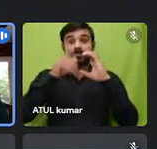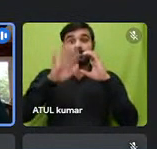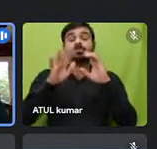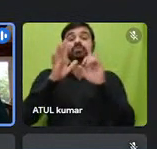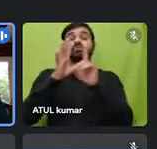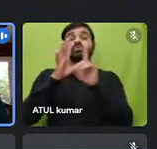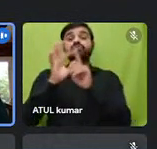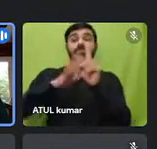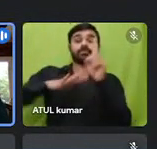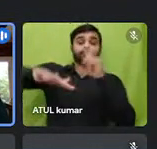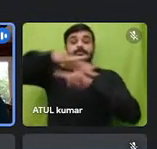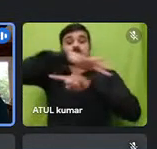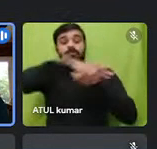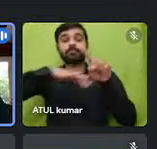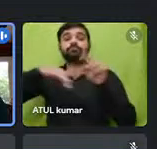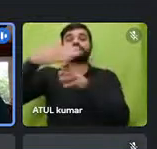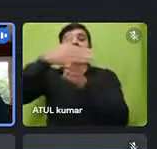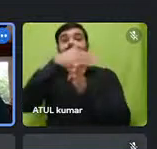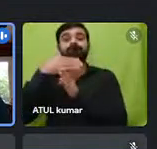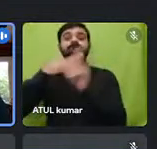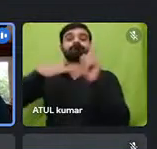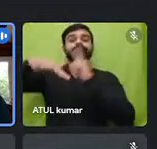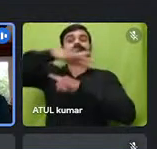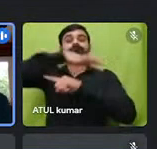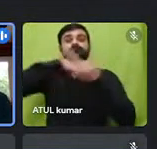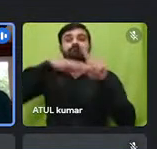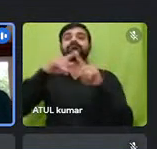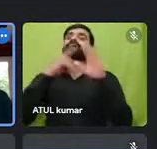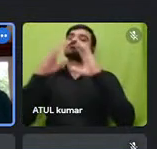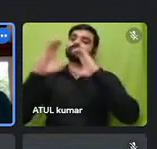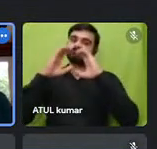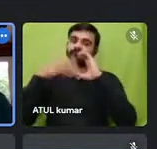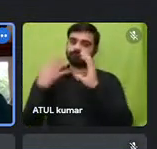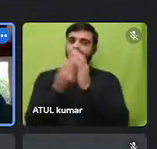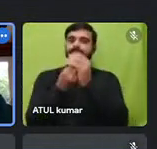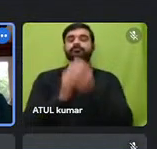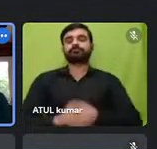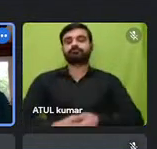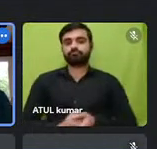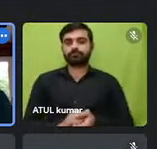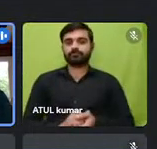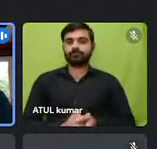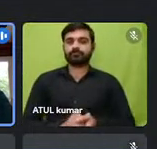with the environment, the shared environment that we communicate in.